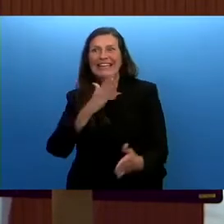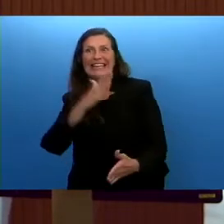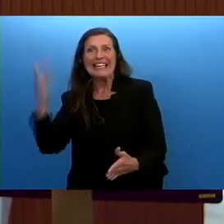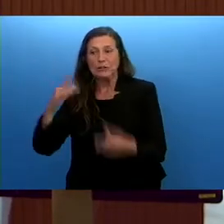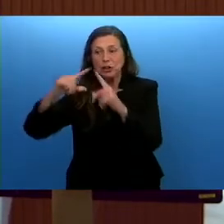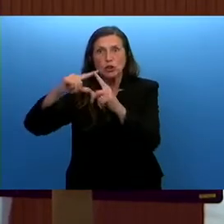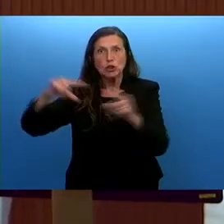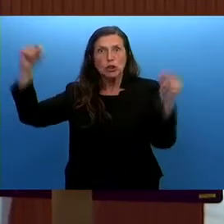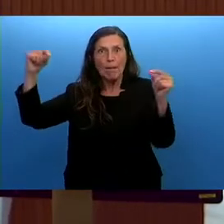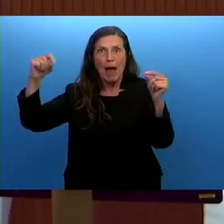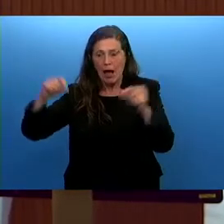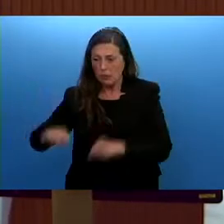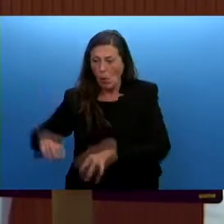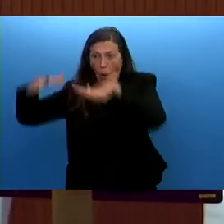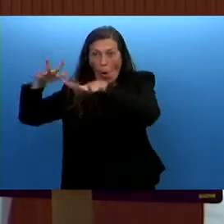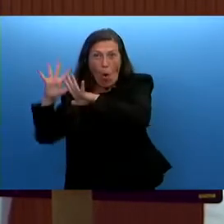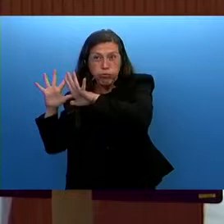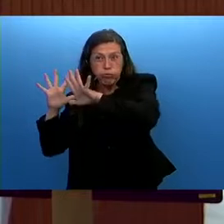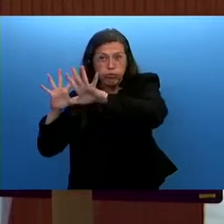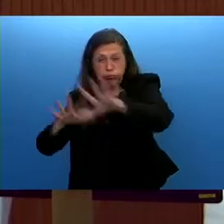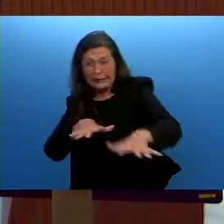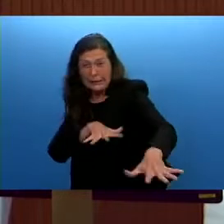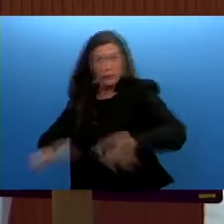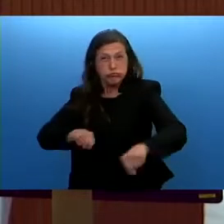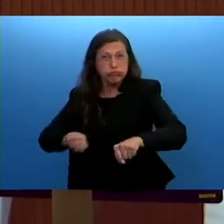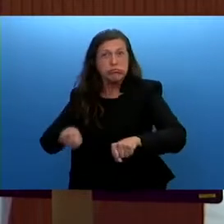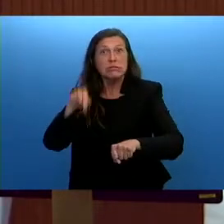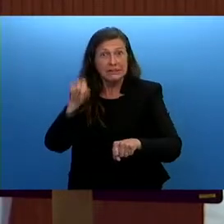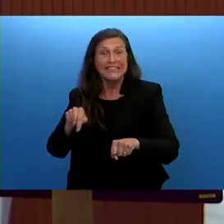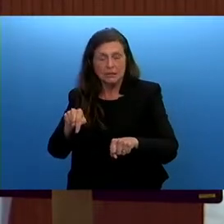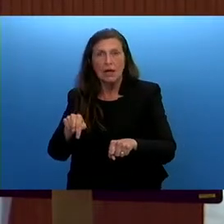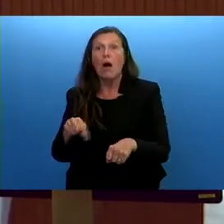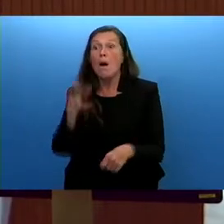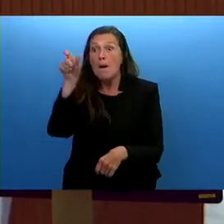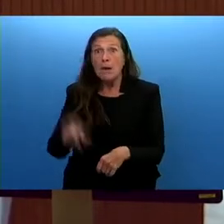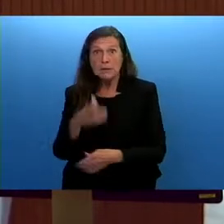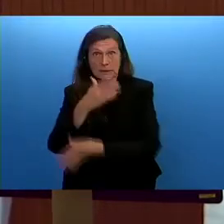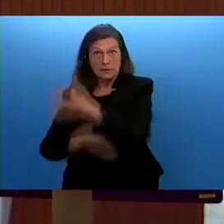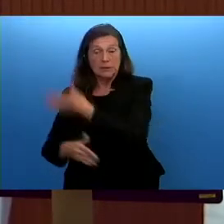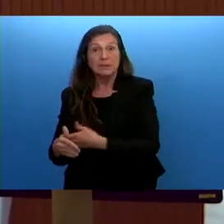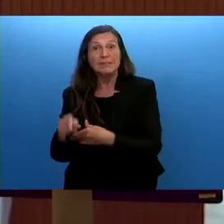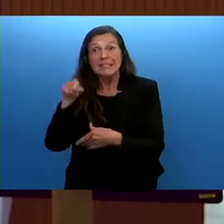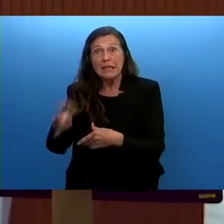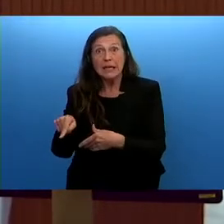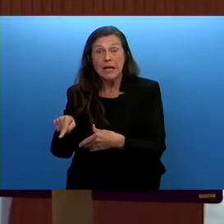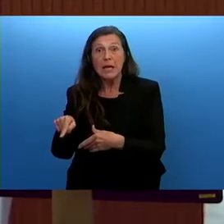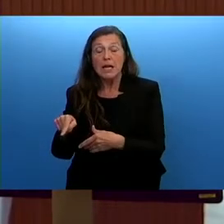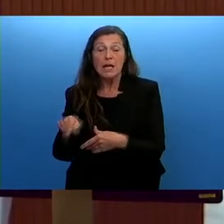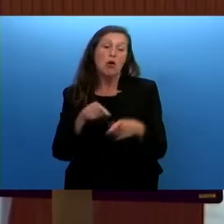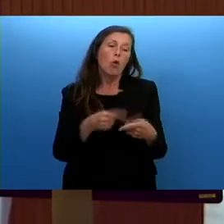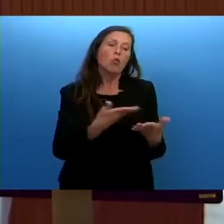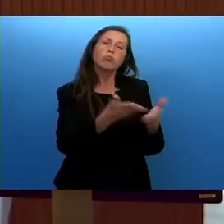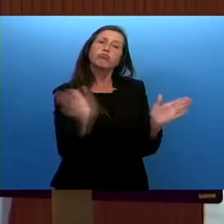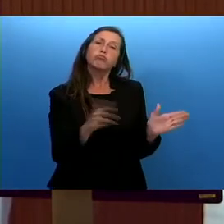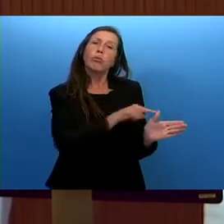tsunami, the fatality rate for persons with disabilities was up to 4 times higher than that of general